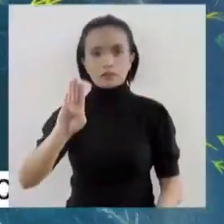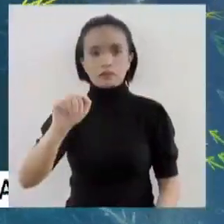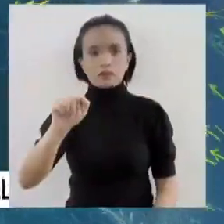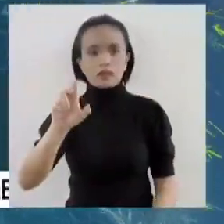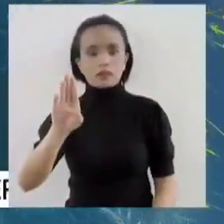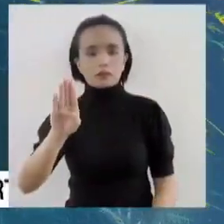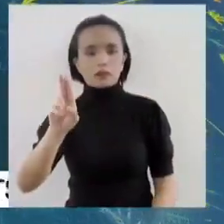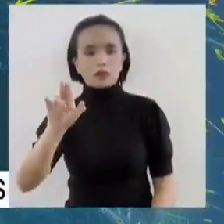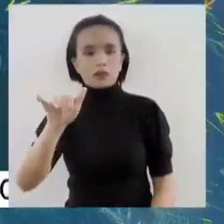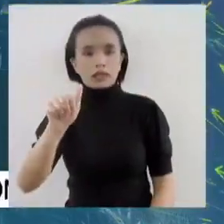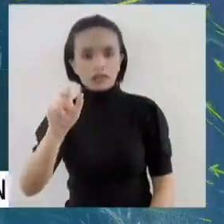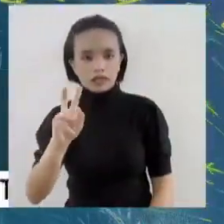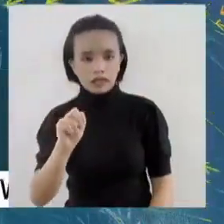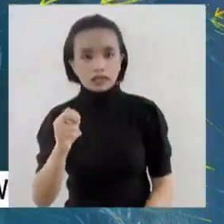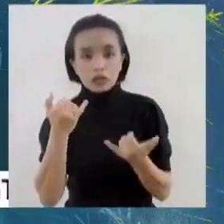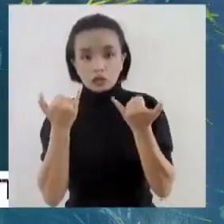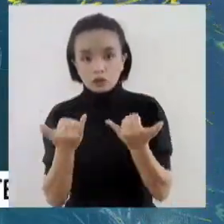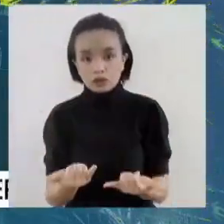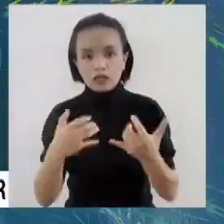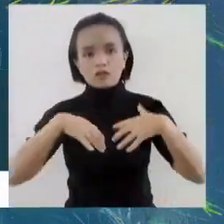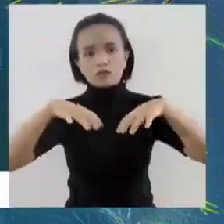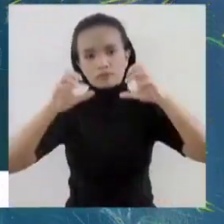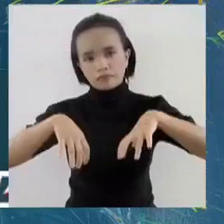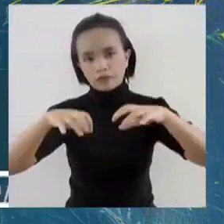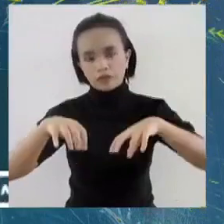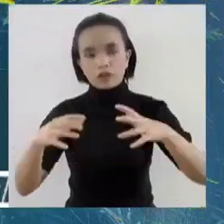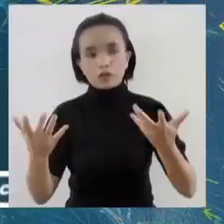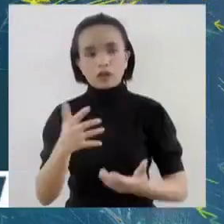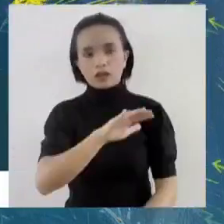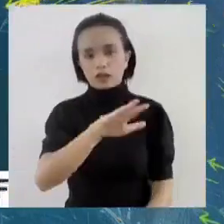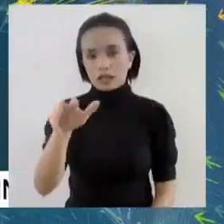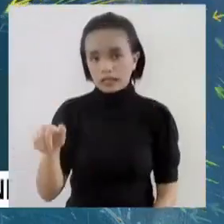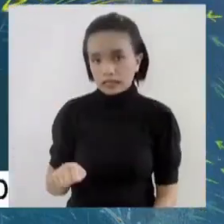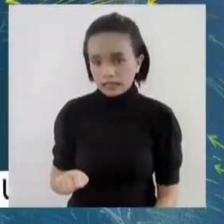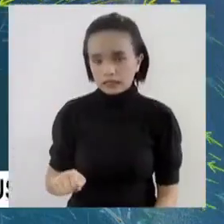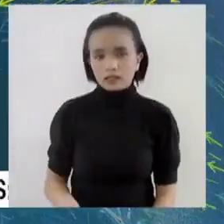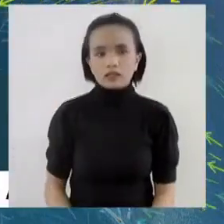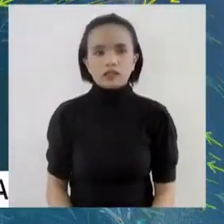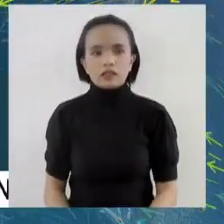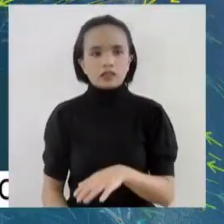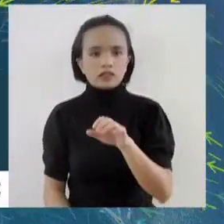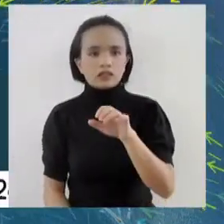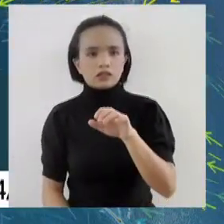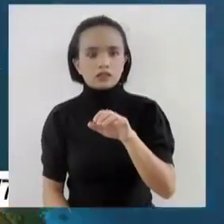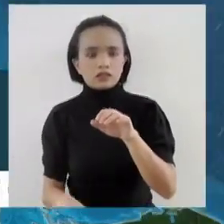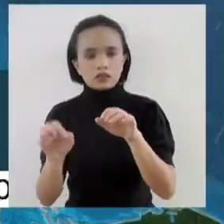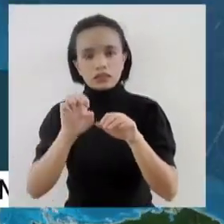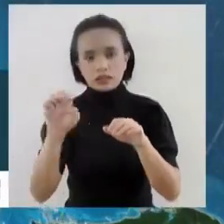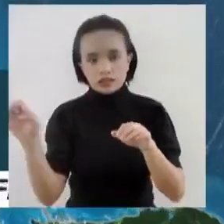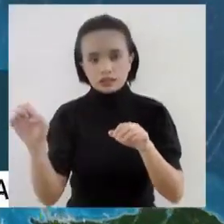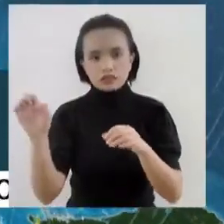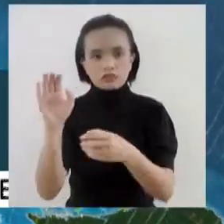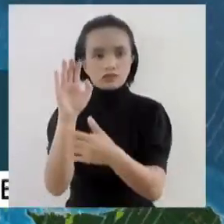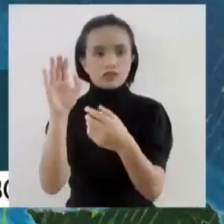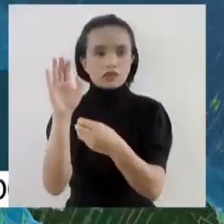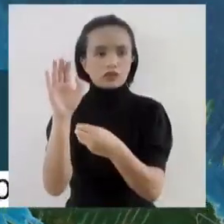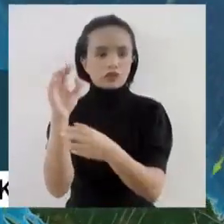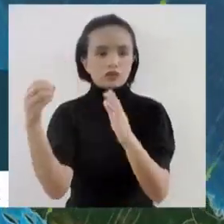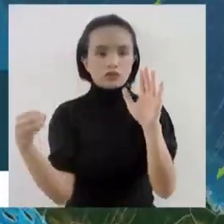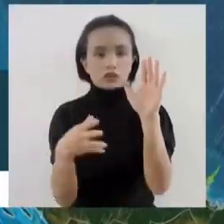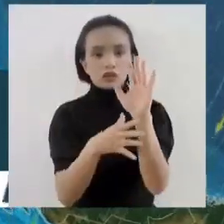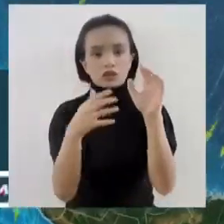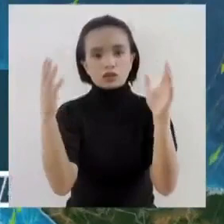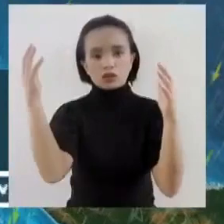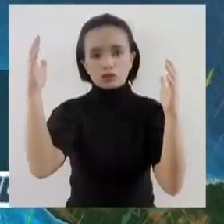to moderate steady rains will also be experienced in mainland Cagayan Valley and the eastern section of Cordillera. Due to big waves from the strong